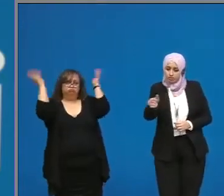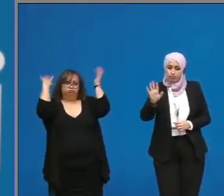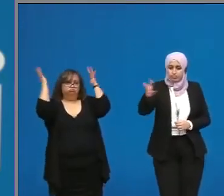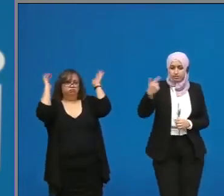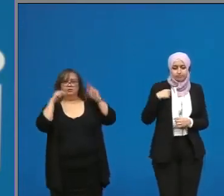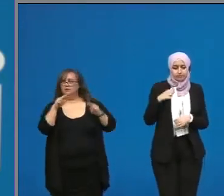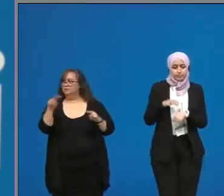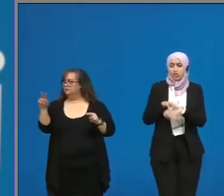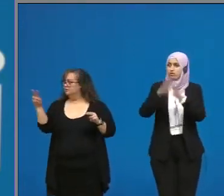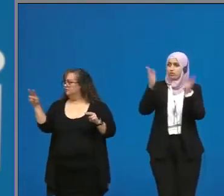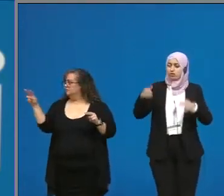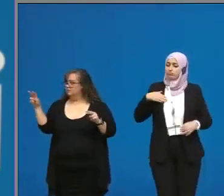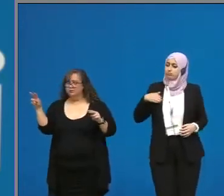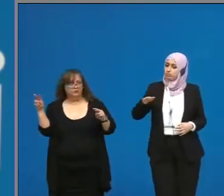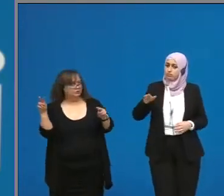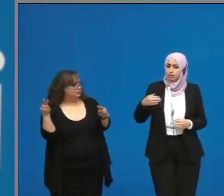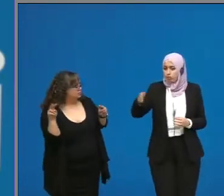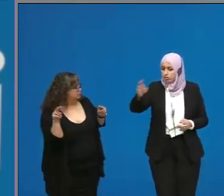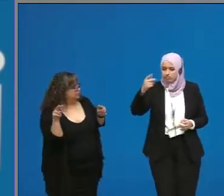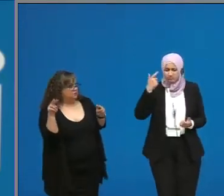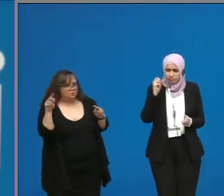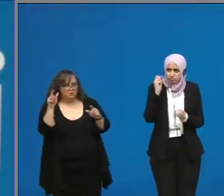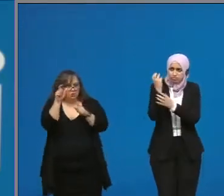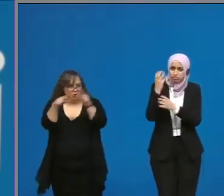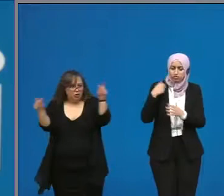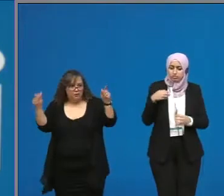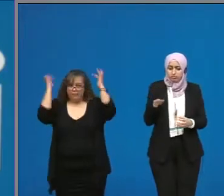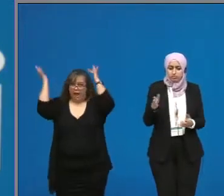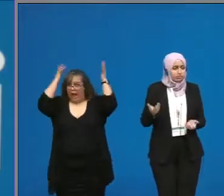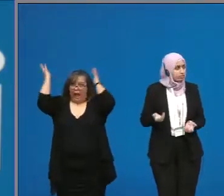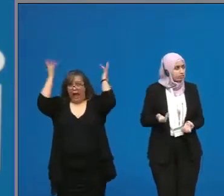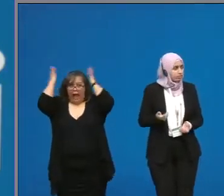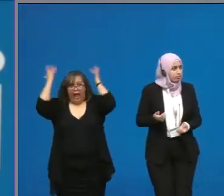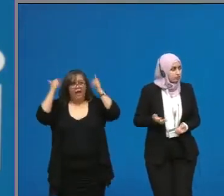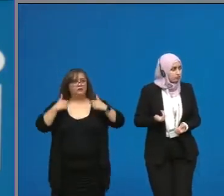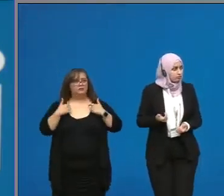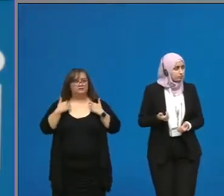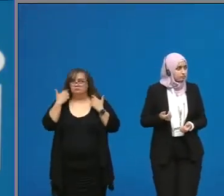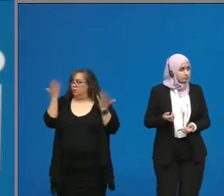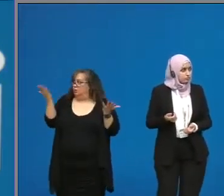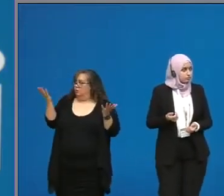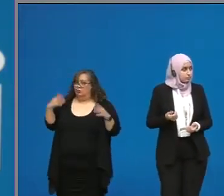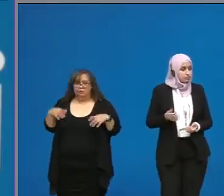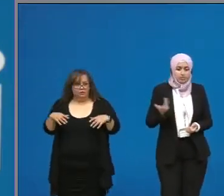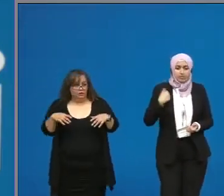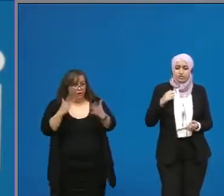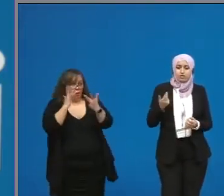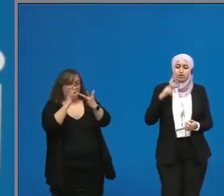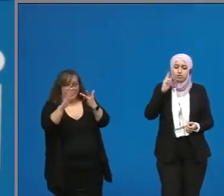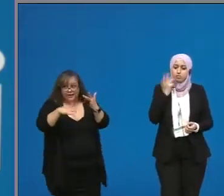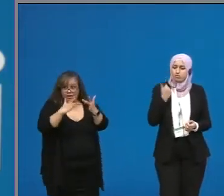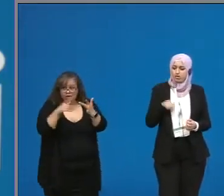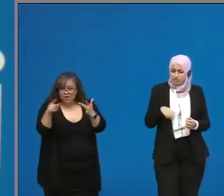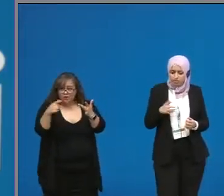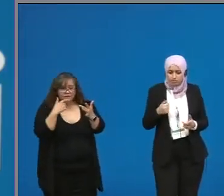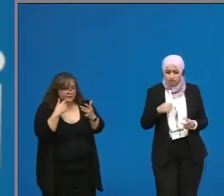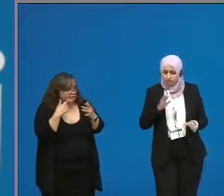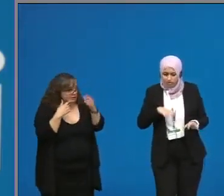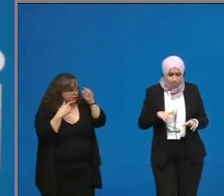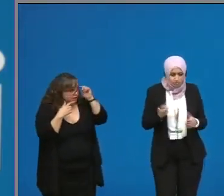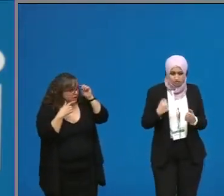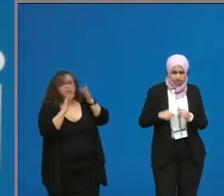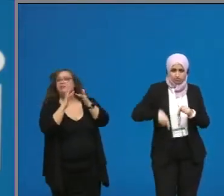in a building or in a subway, okay? Another thing is the internet. The internet, is, I think you just called it the fourth revolution,